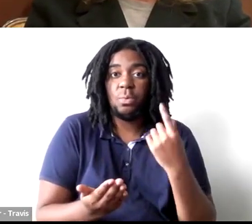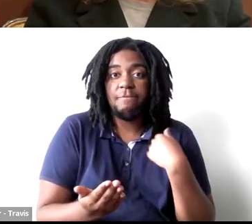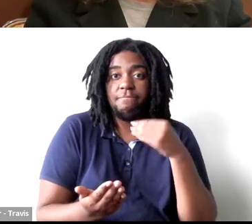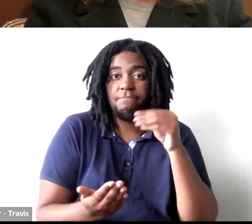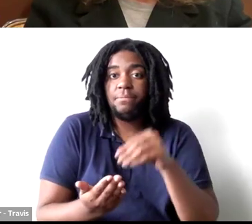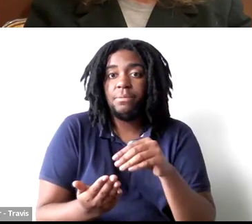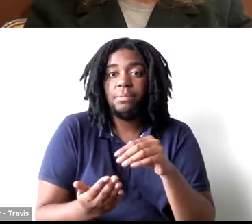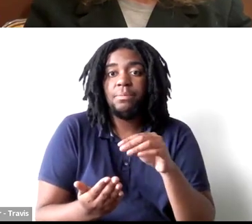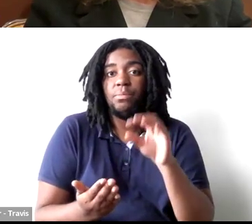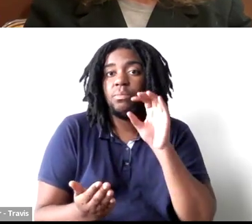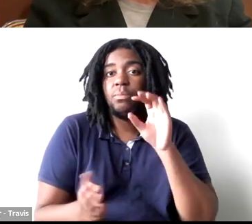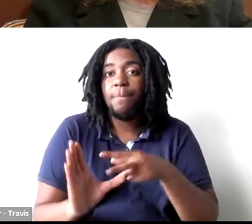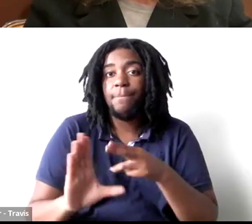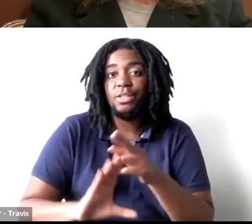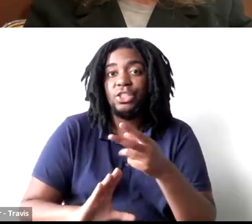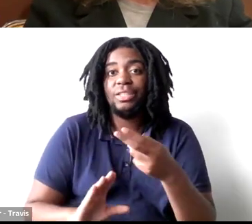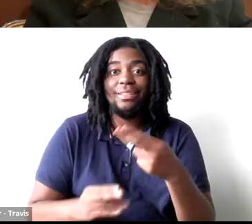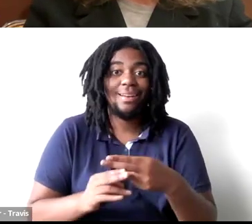I'm working